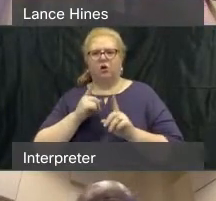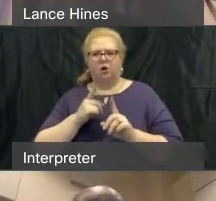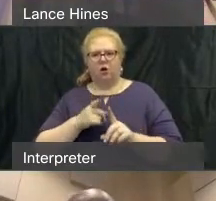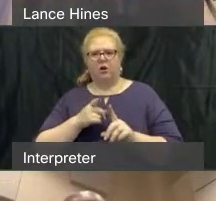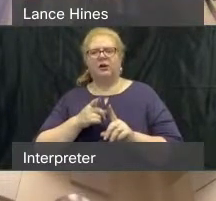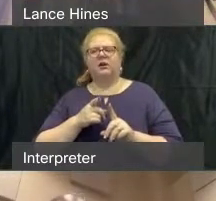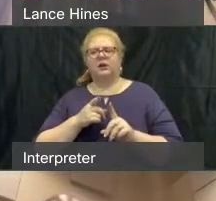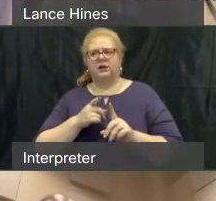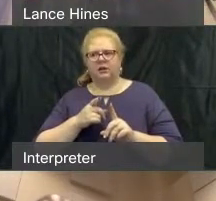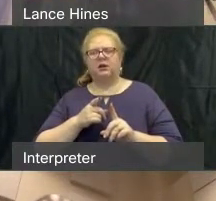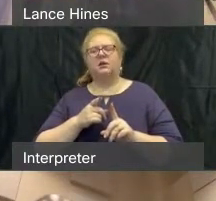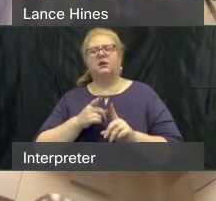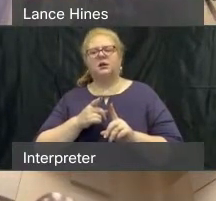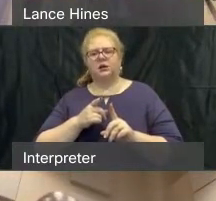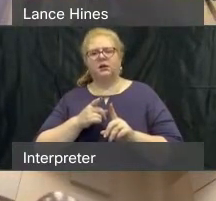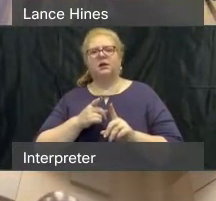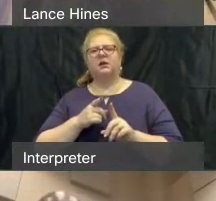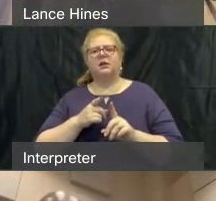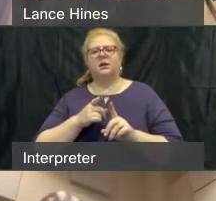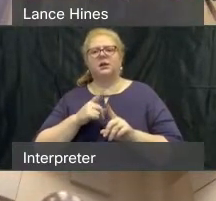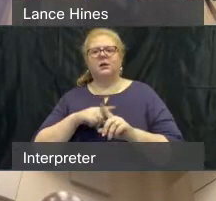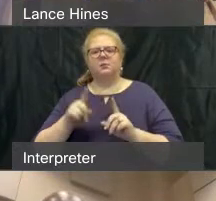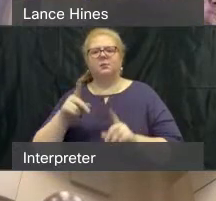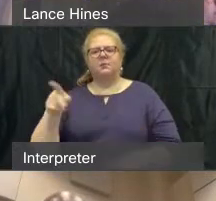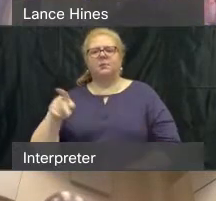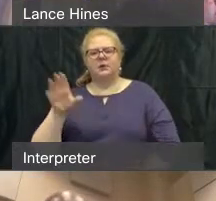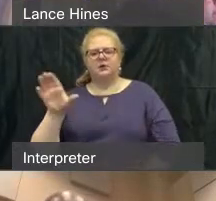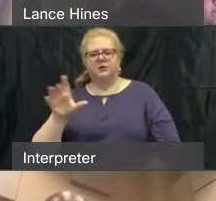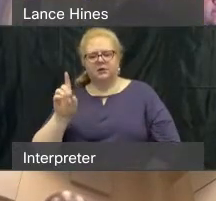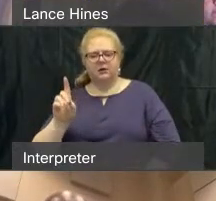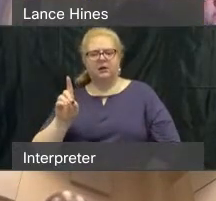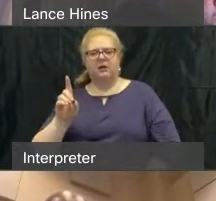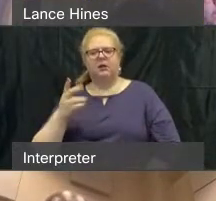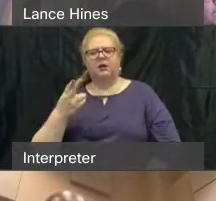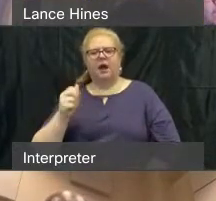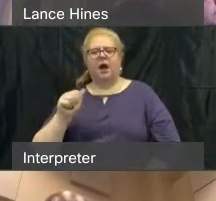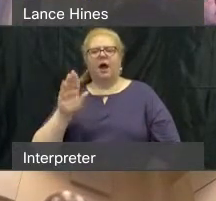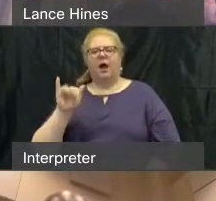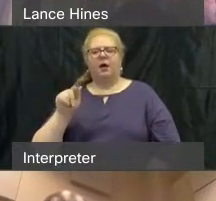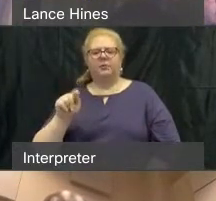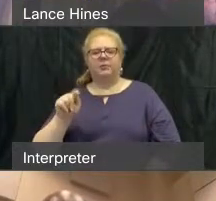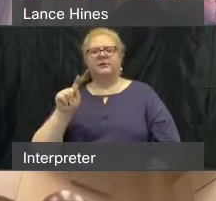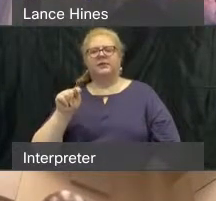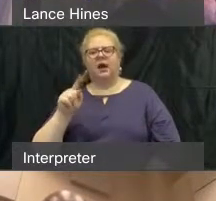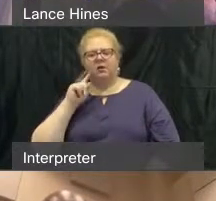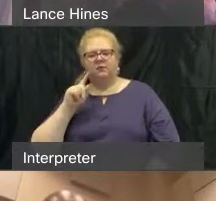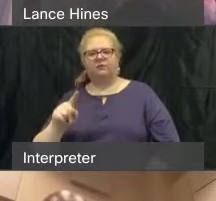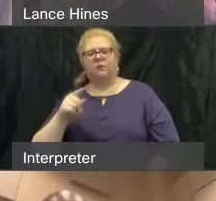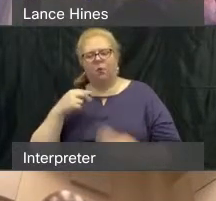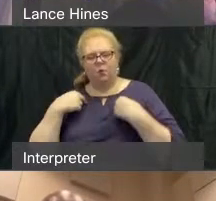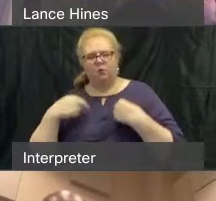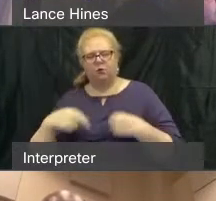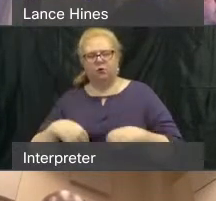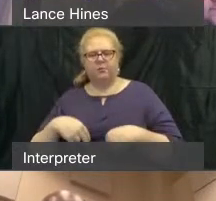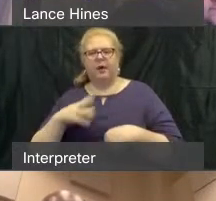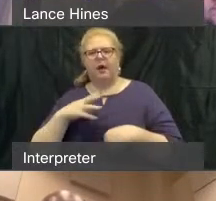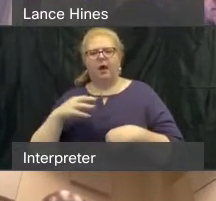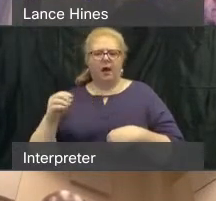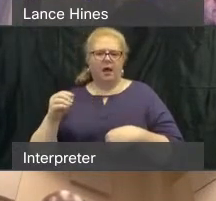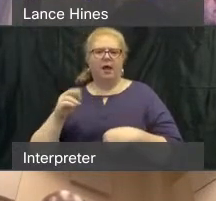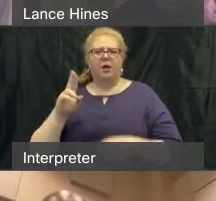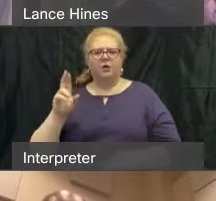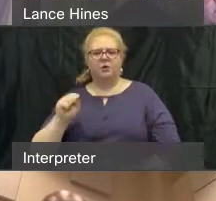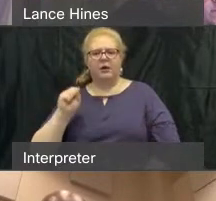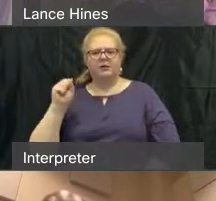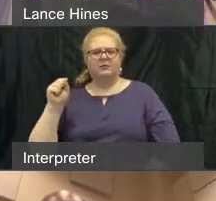We had partnerships, I think, with BCD, Habitat for Humanity, and University UA District Partnership. And you know,